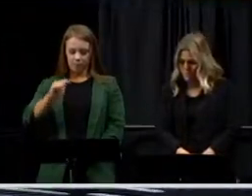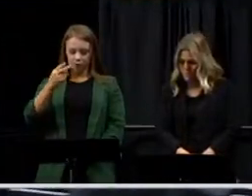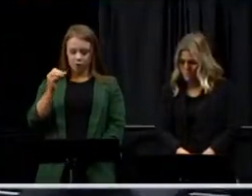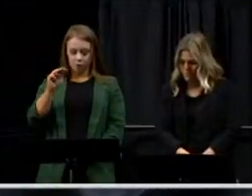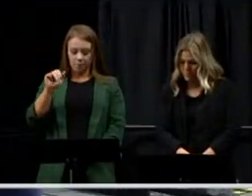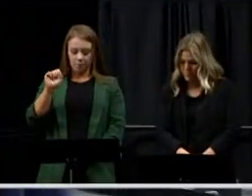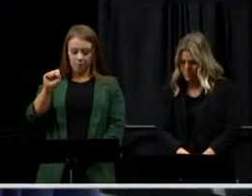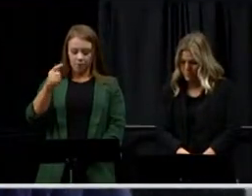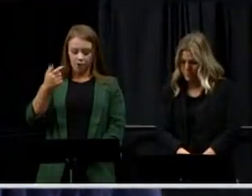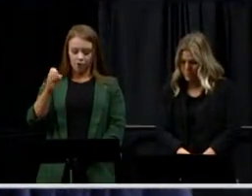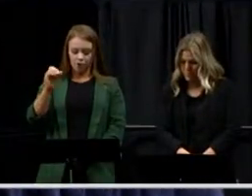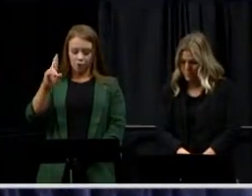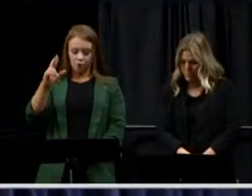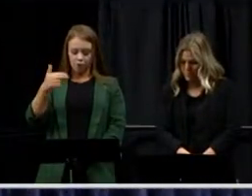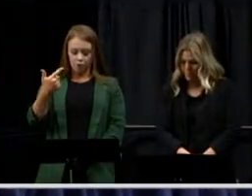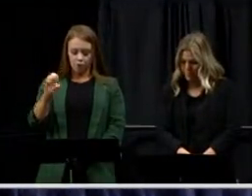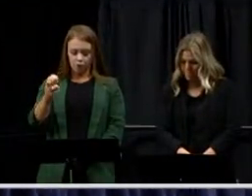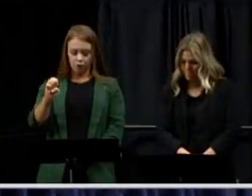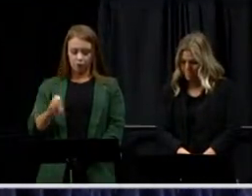Thomas Preston George.